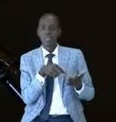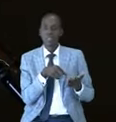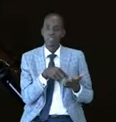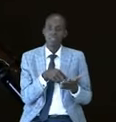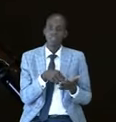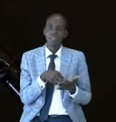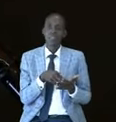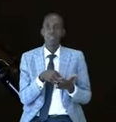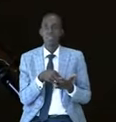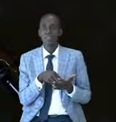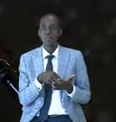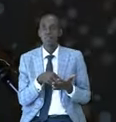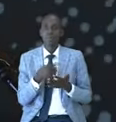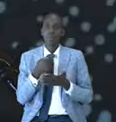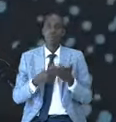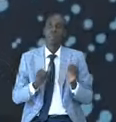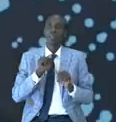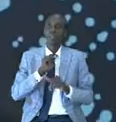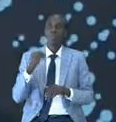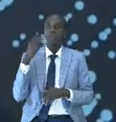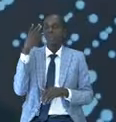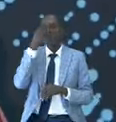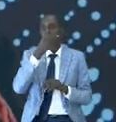What a beautiful name.